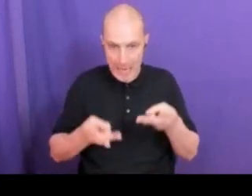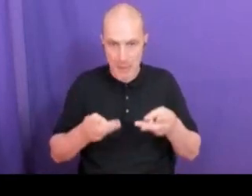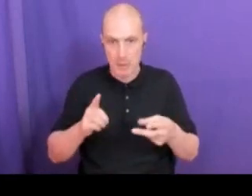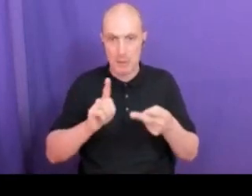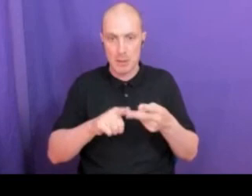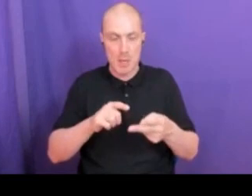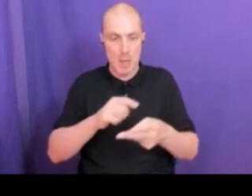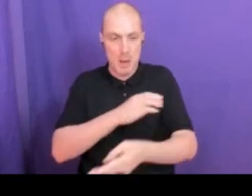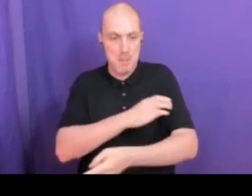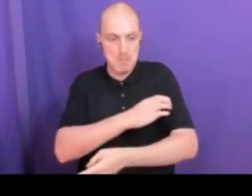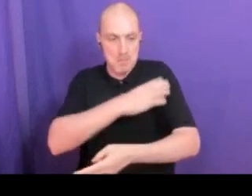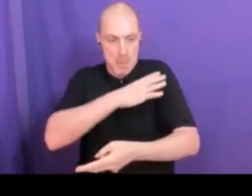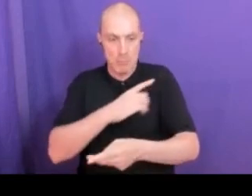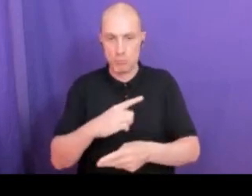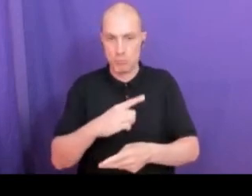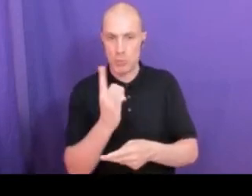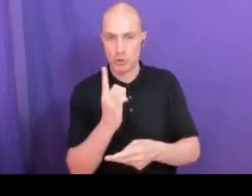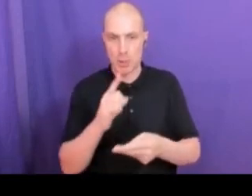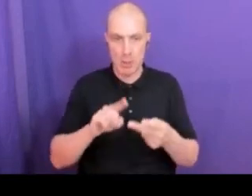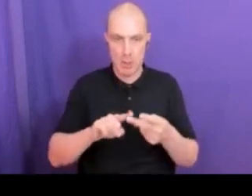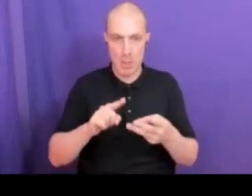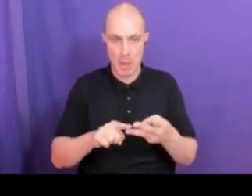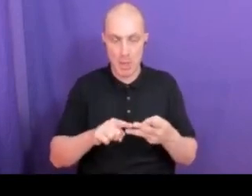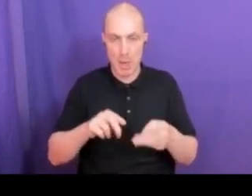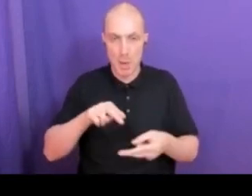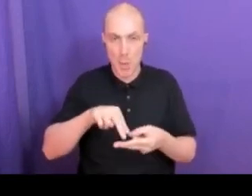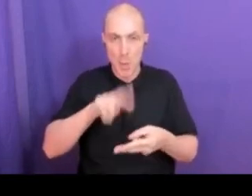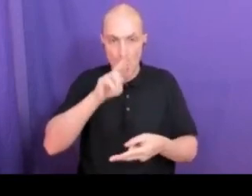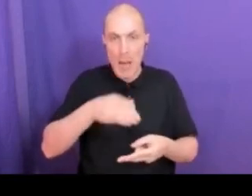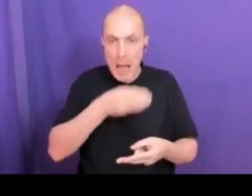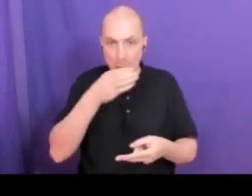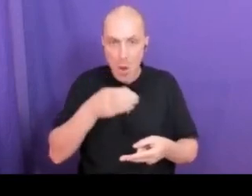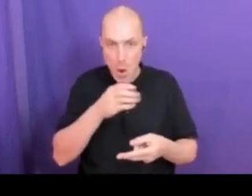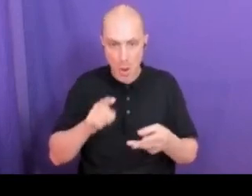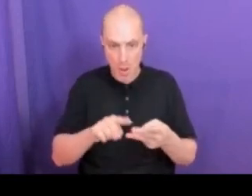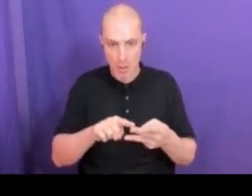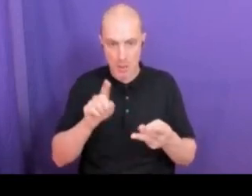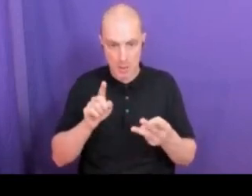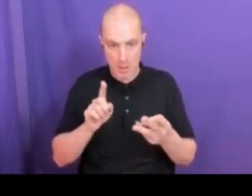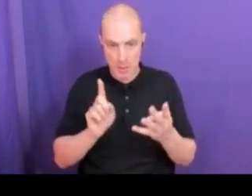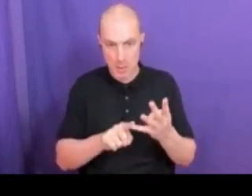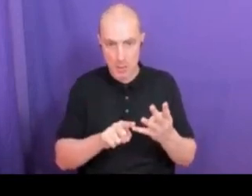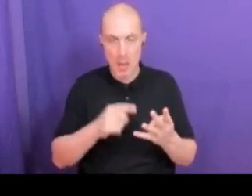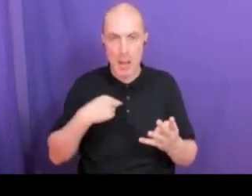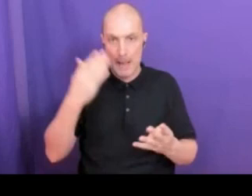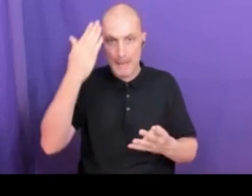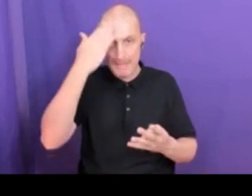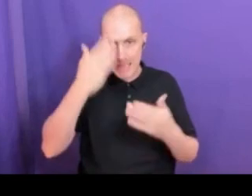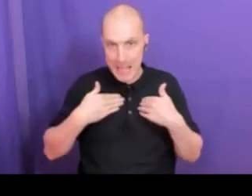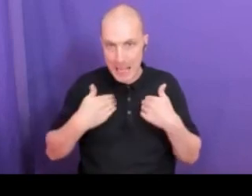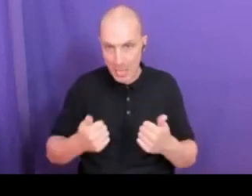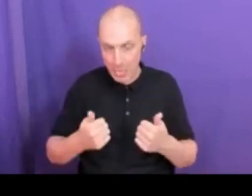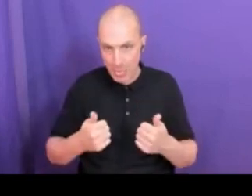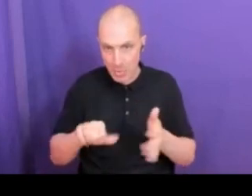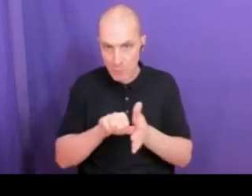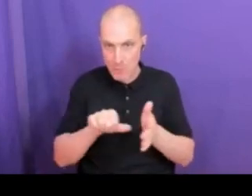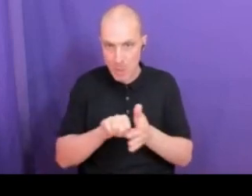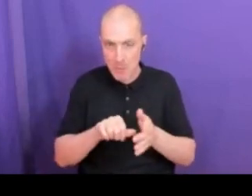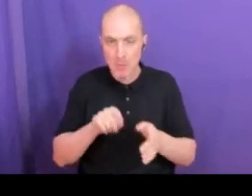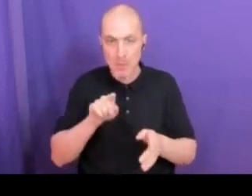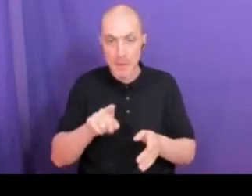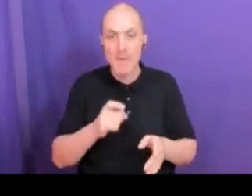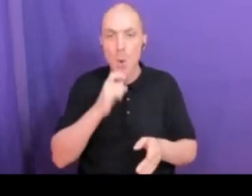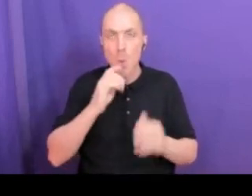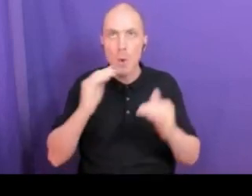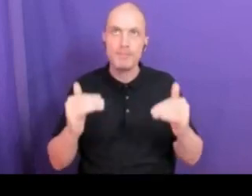consumption, risk of mental health, things like this. You particularly elite level, going through all these changes.